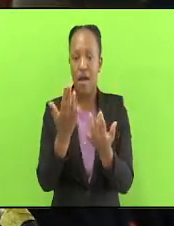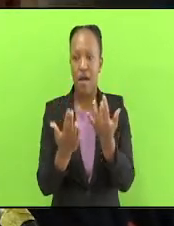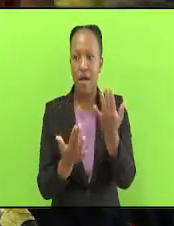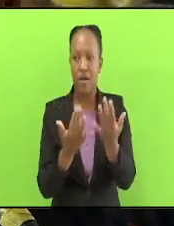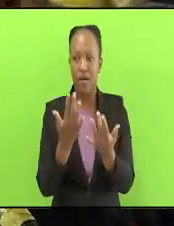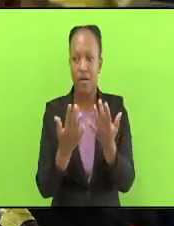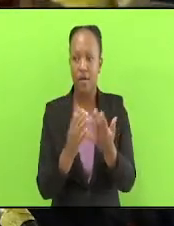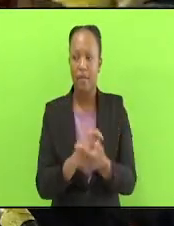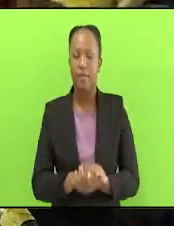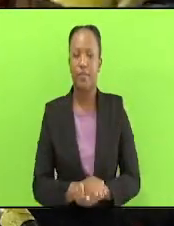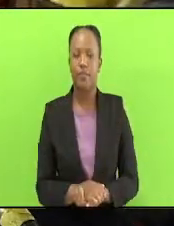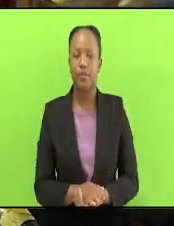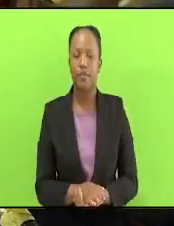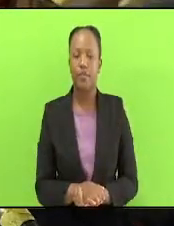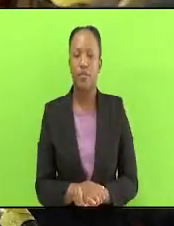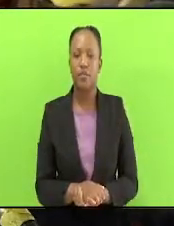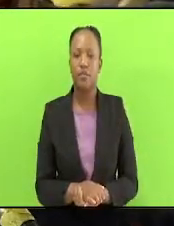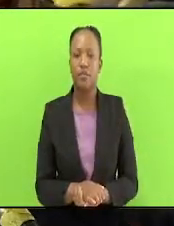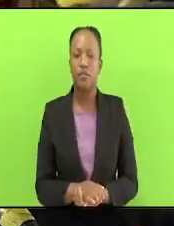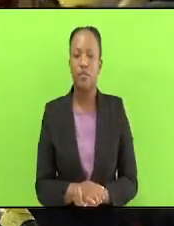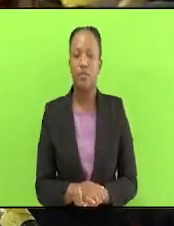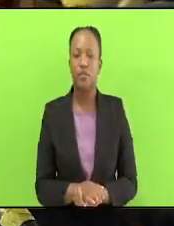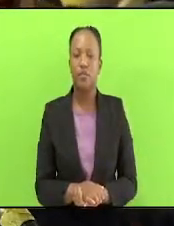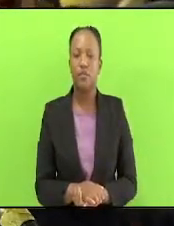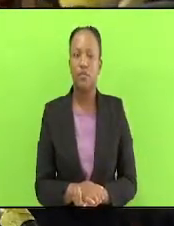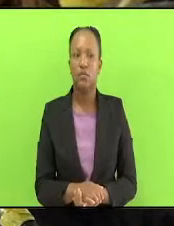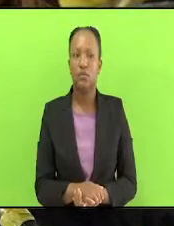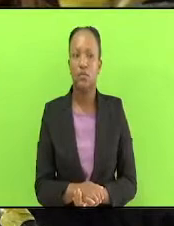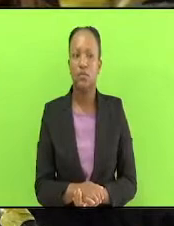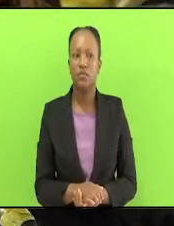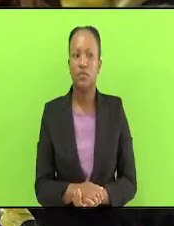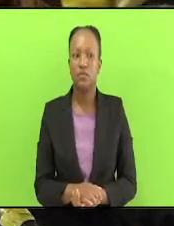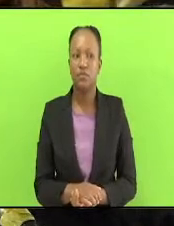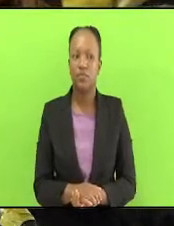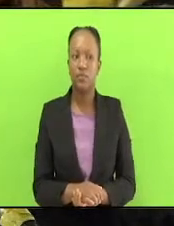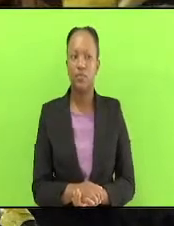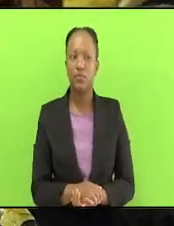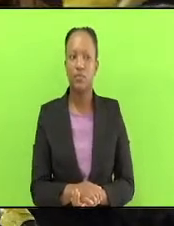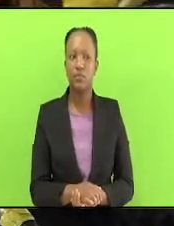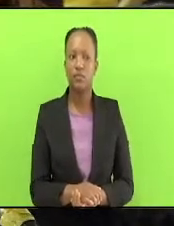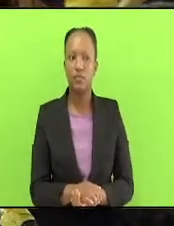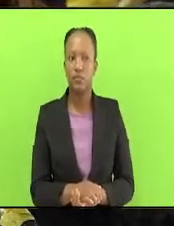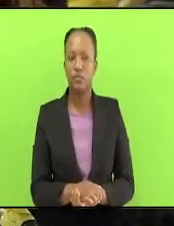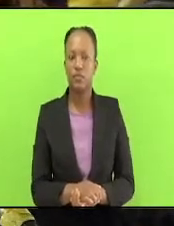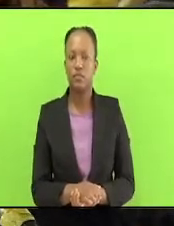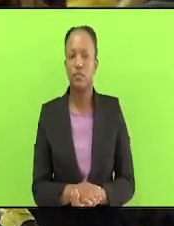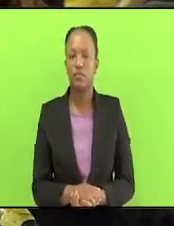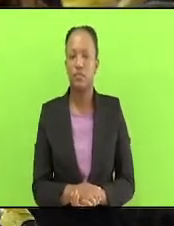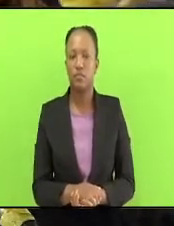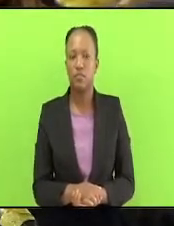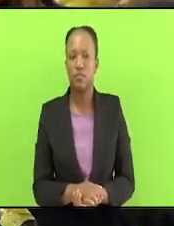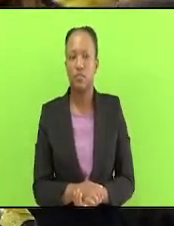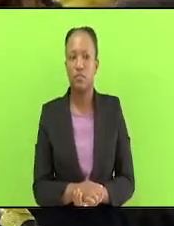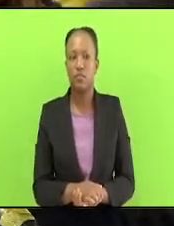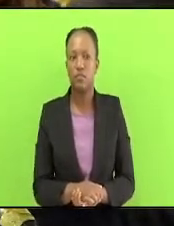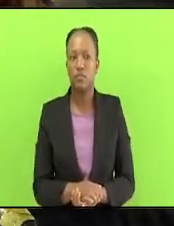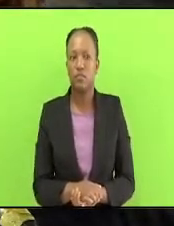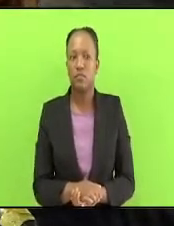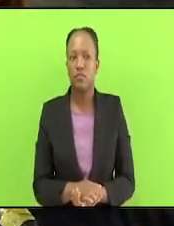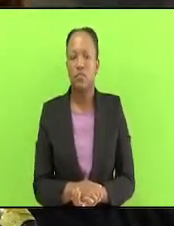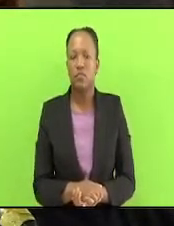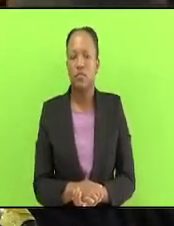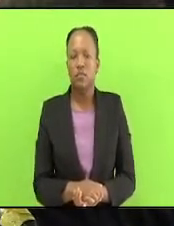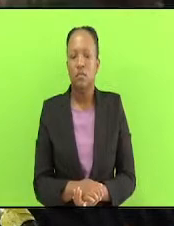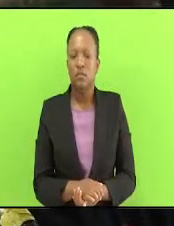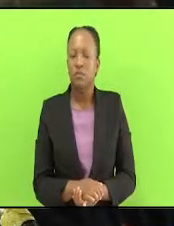bakang mathata mo province eno ya rona ya Bokone Bophirima ba ba sa ikobeleng melawana. are